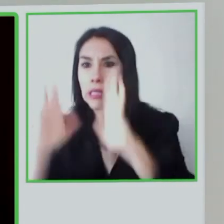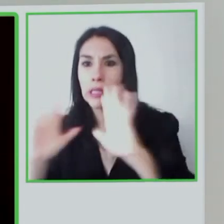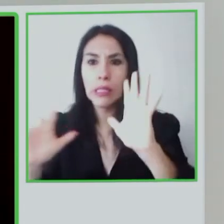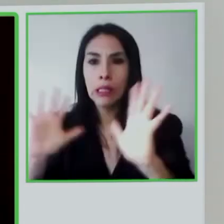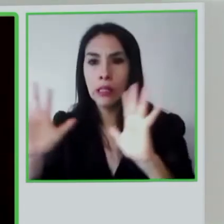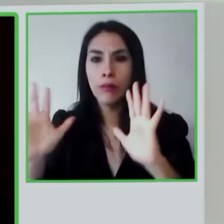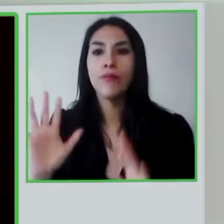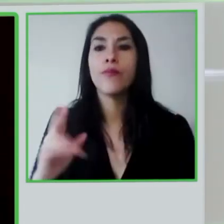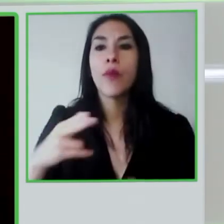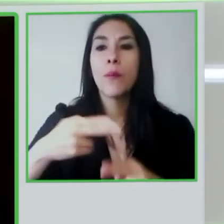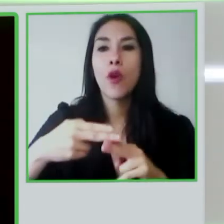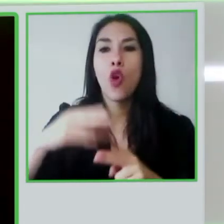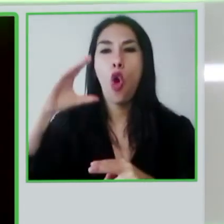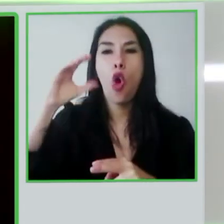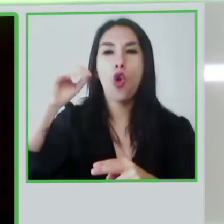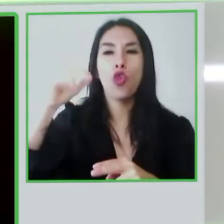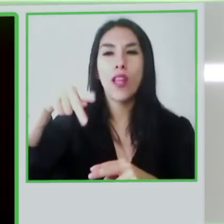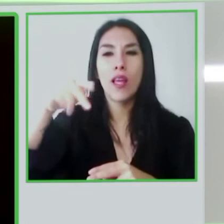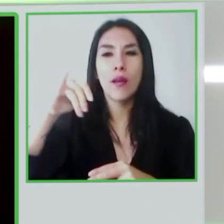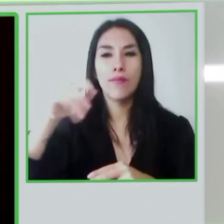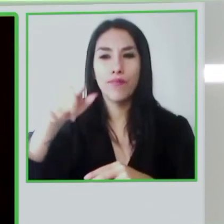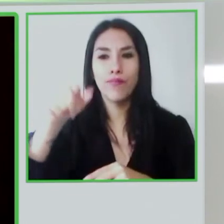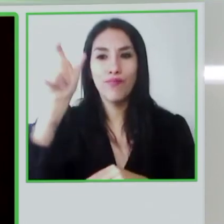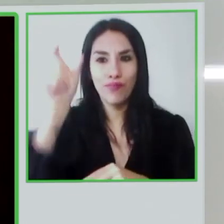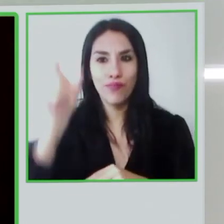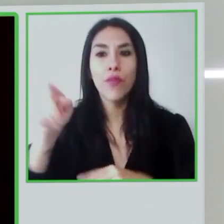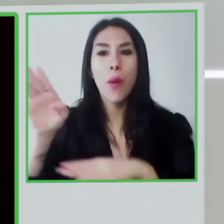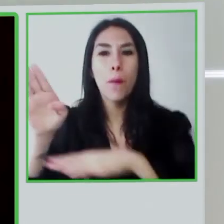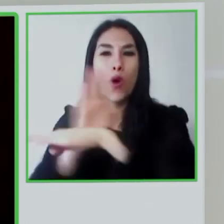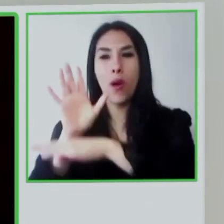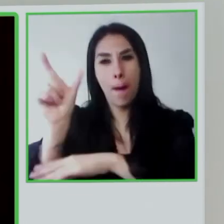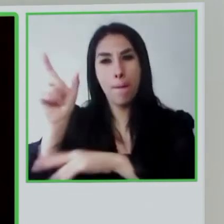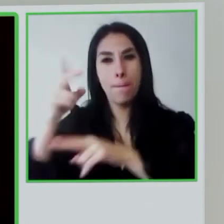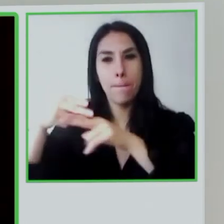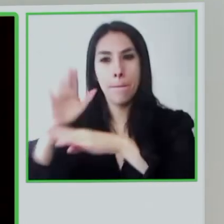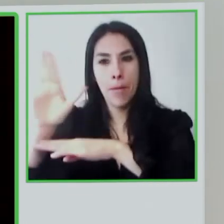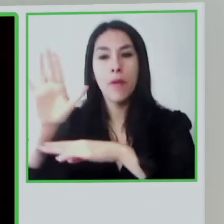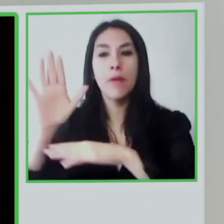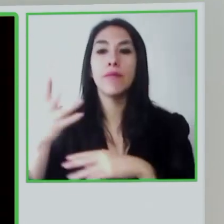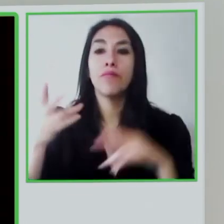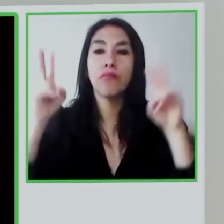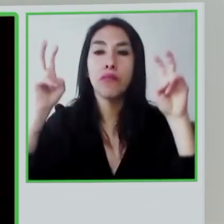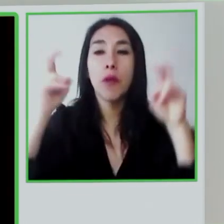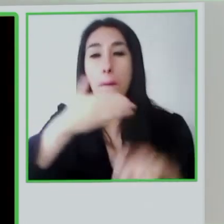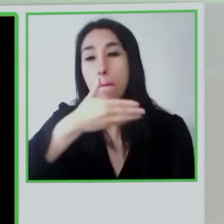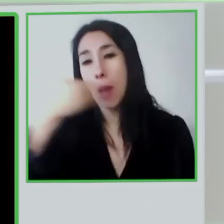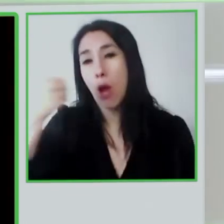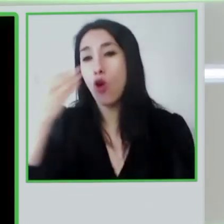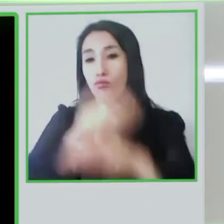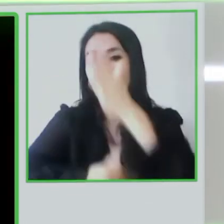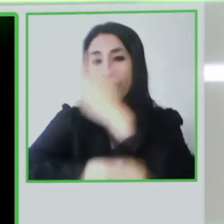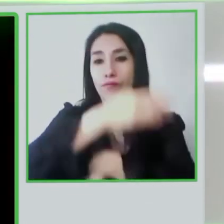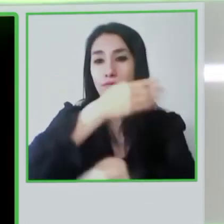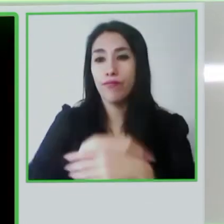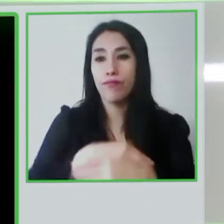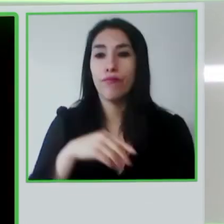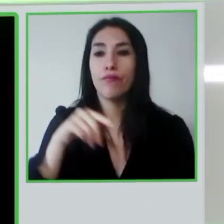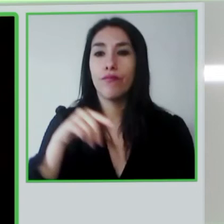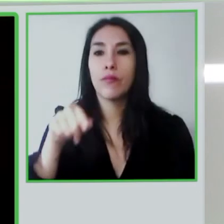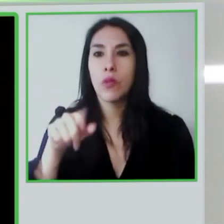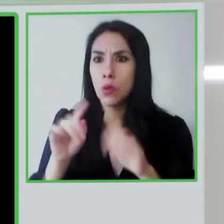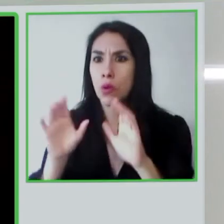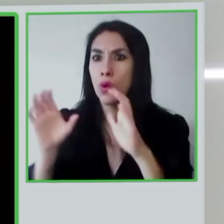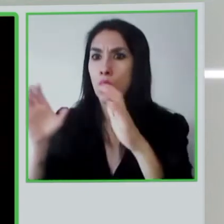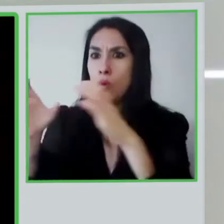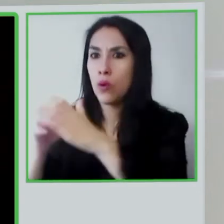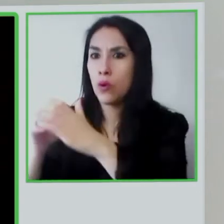that committed themselves to put disability in the center to improve the management of disability in these global